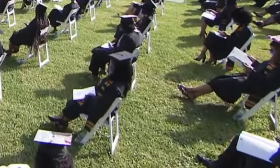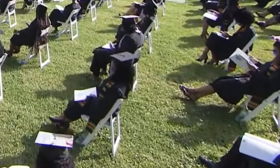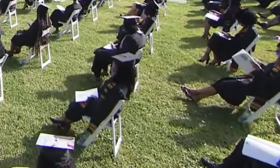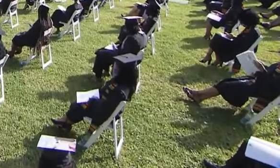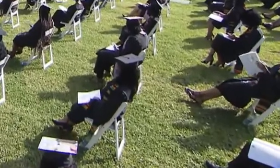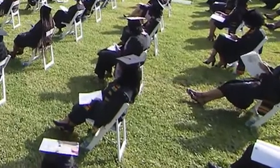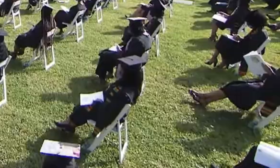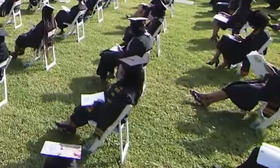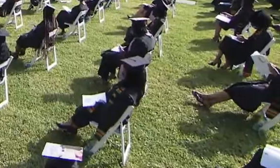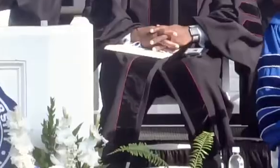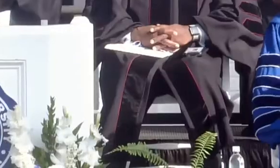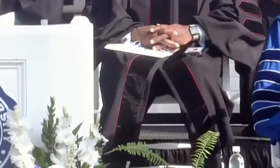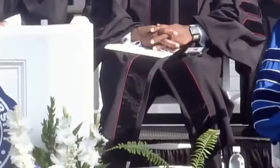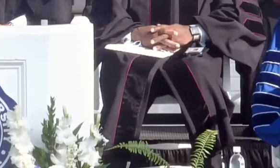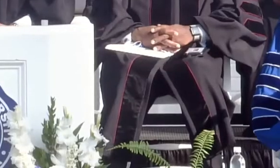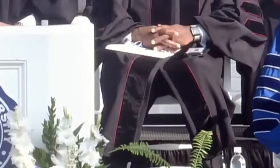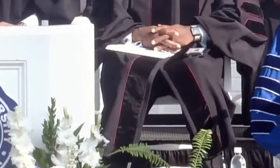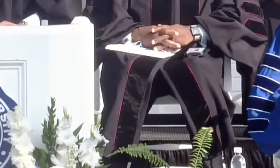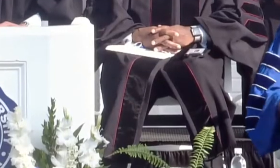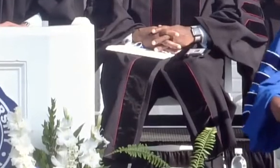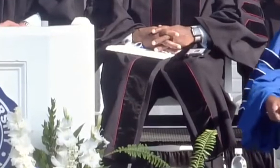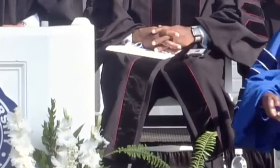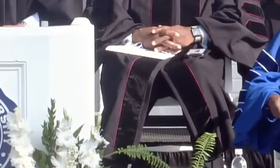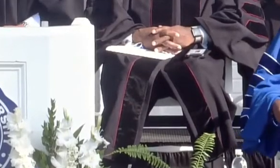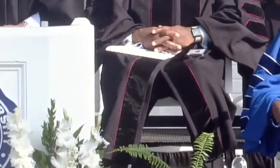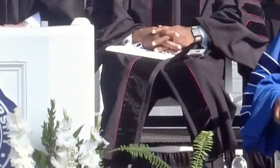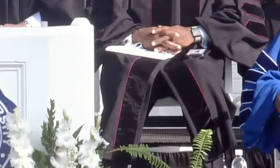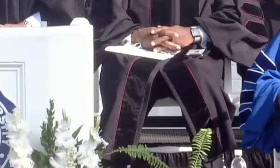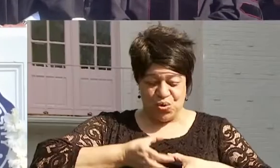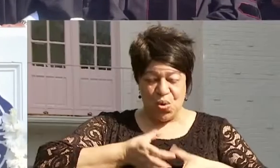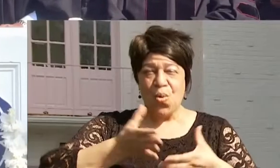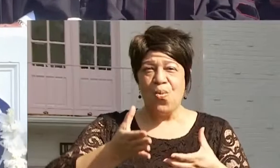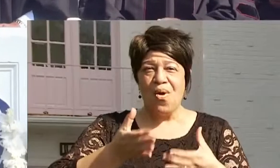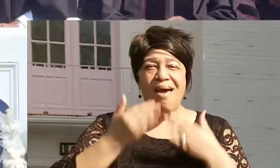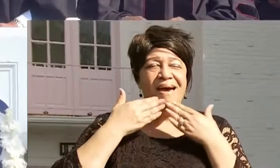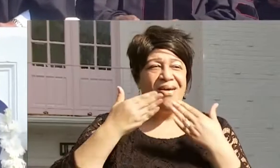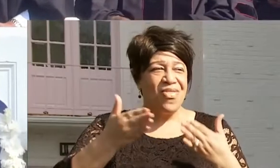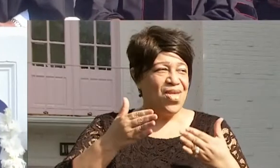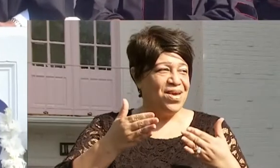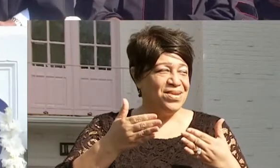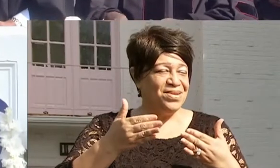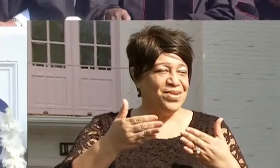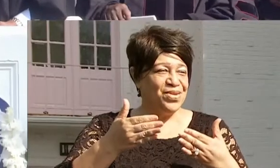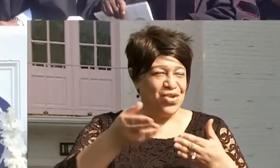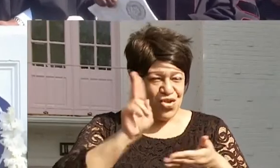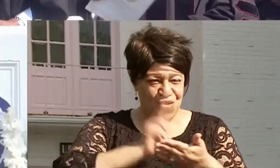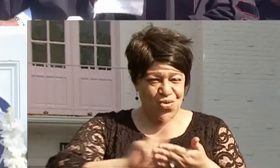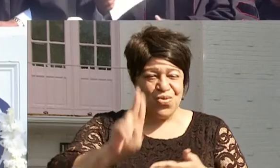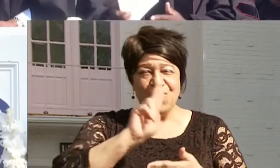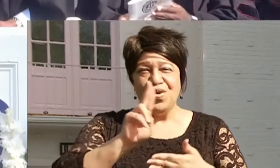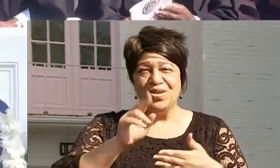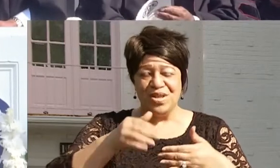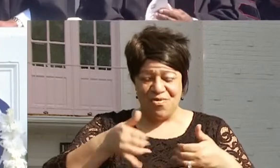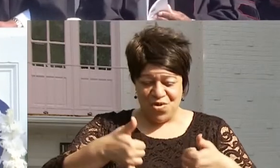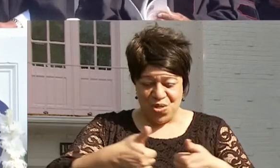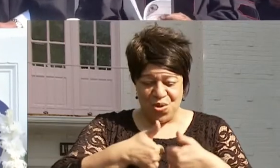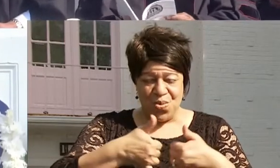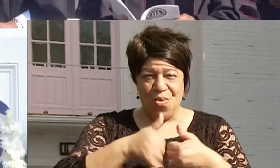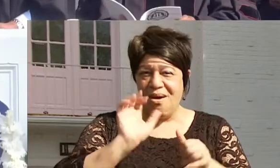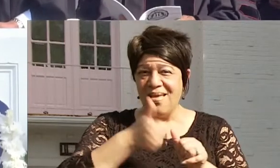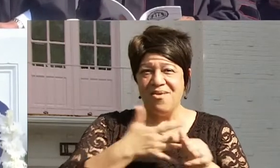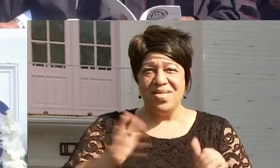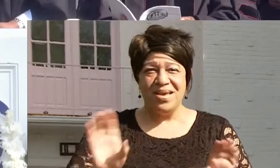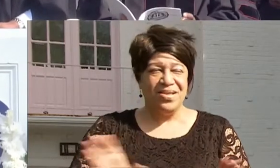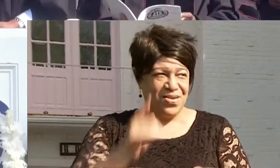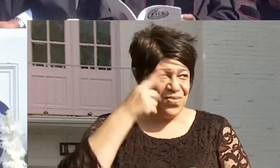It's certainly an honor to receive this award. I thank the university for all it's done for me, and I only hope